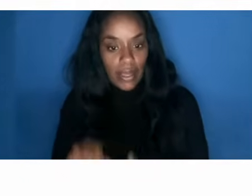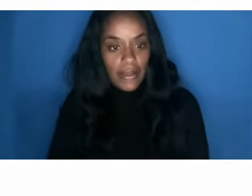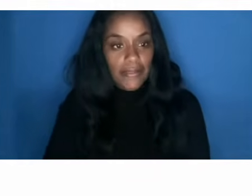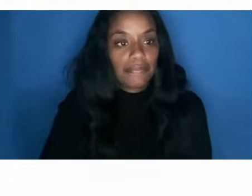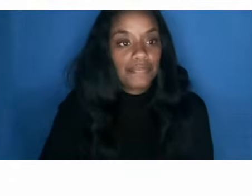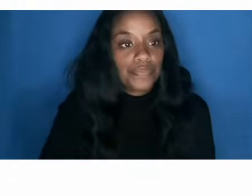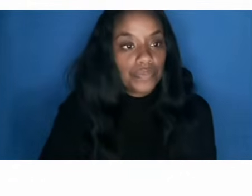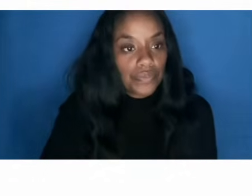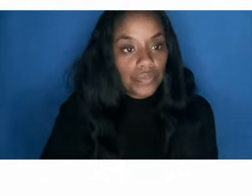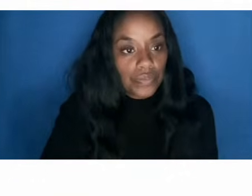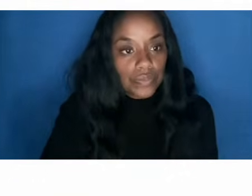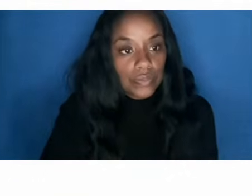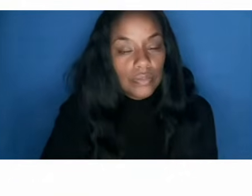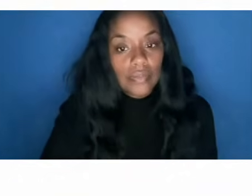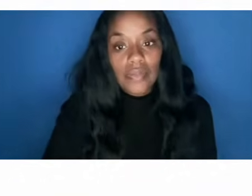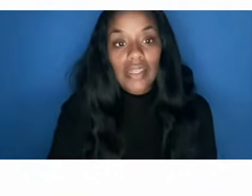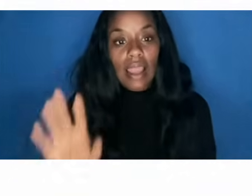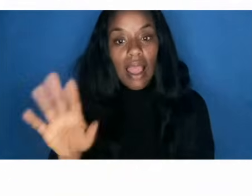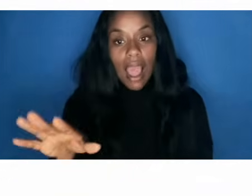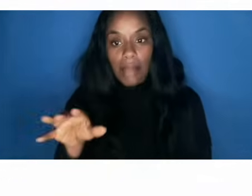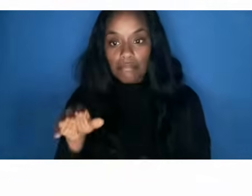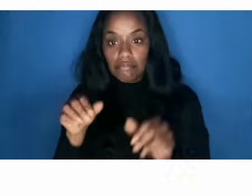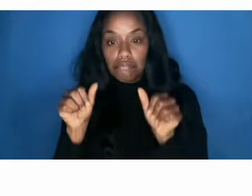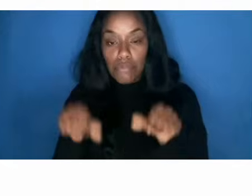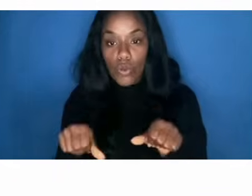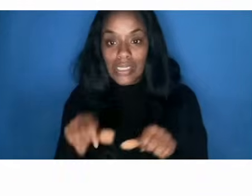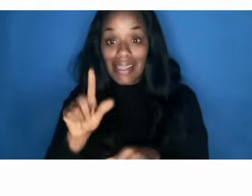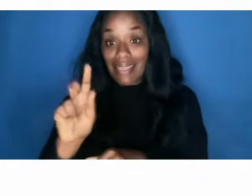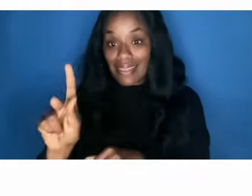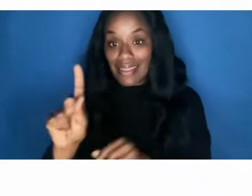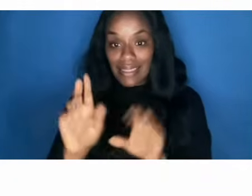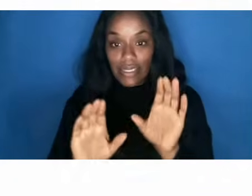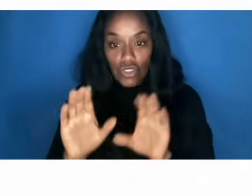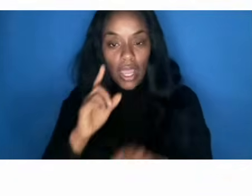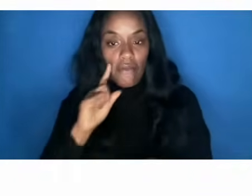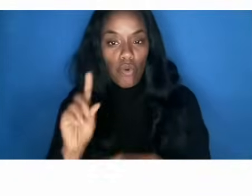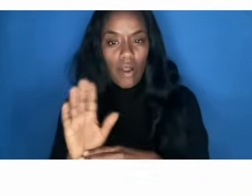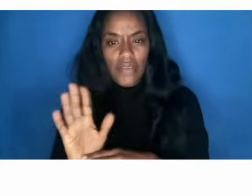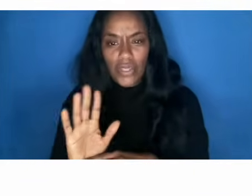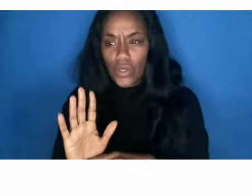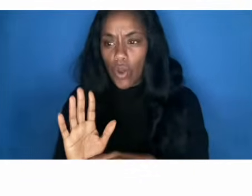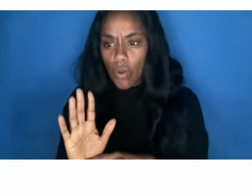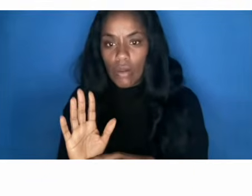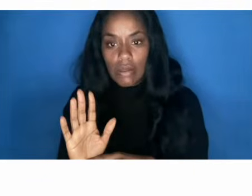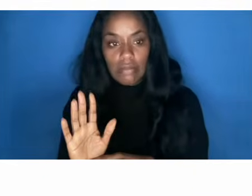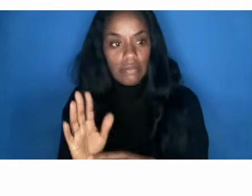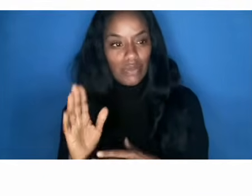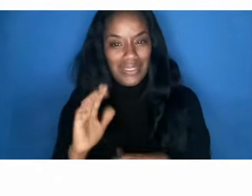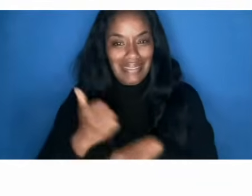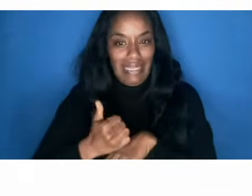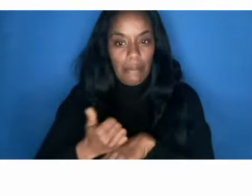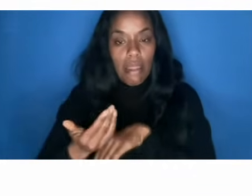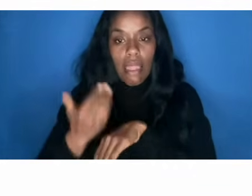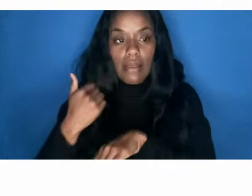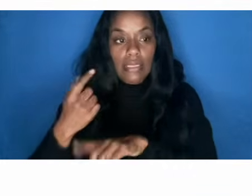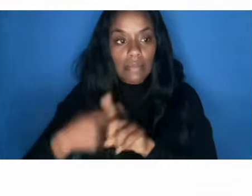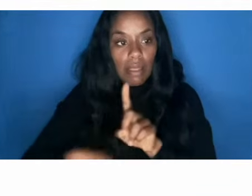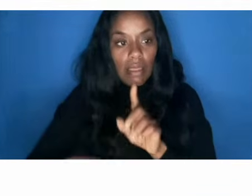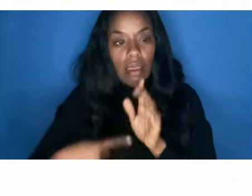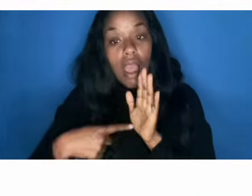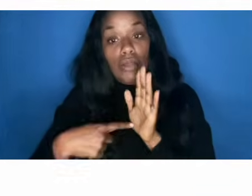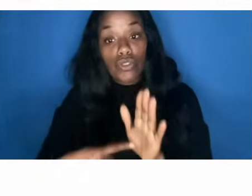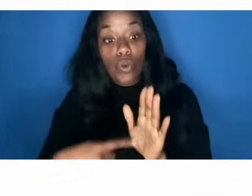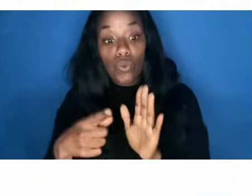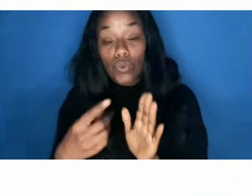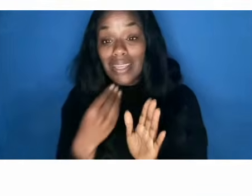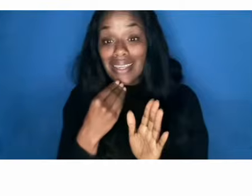I also dropped a link in the chat for a video that we did last month where I showed how you could eat